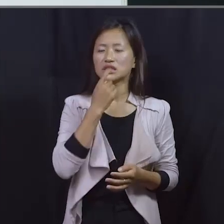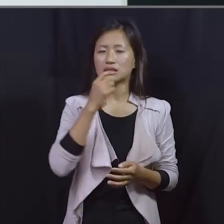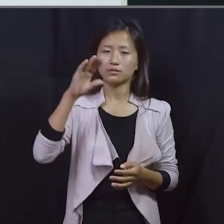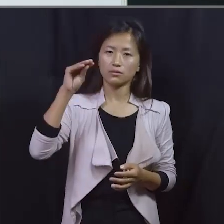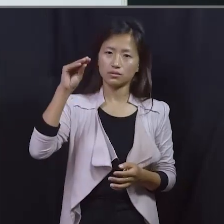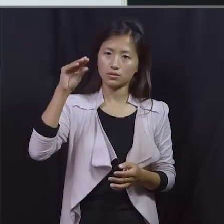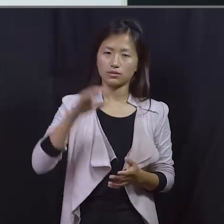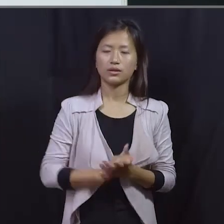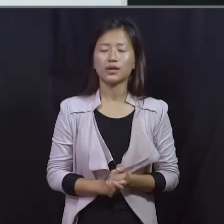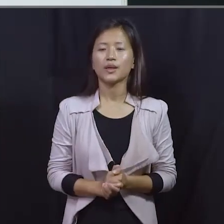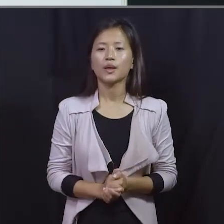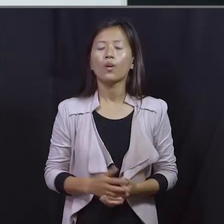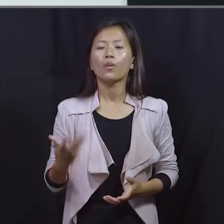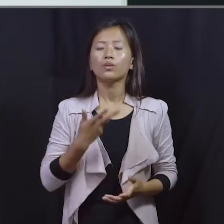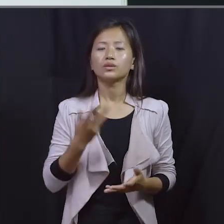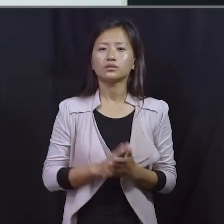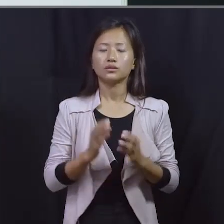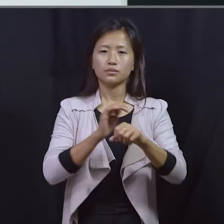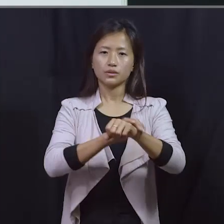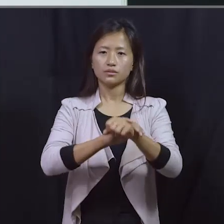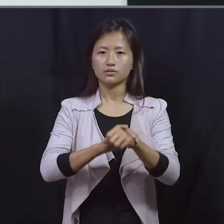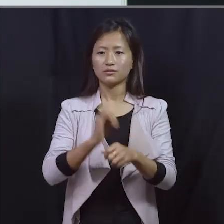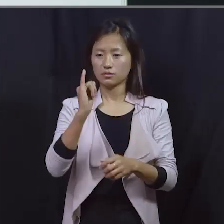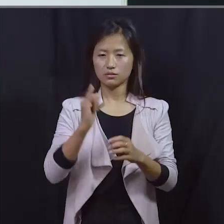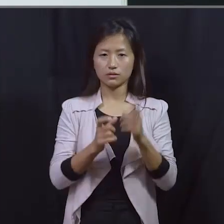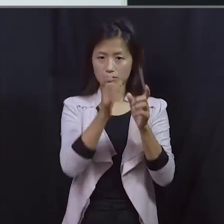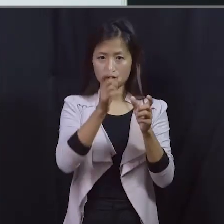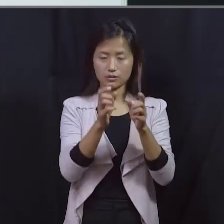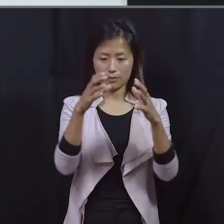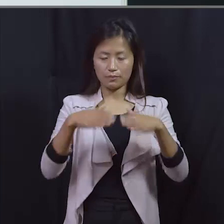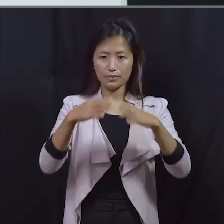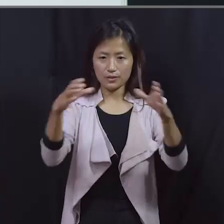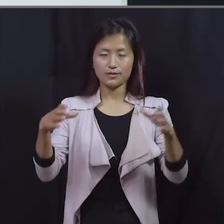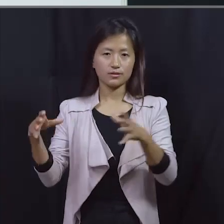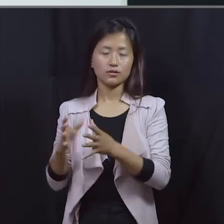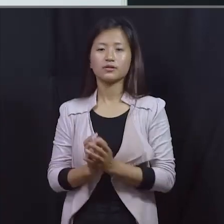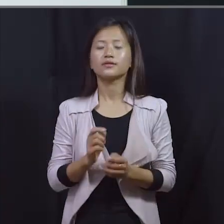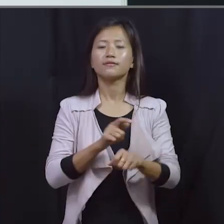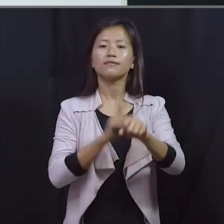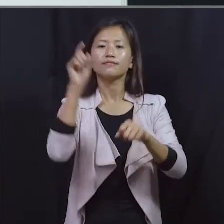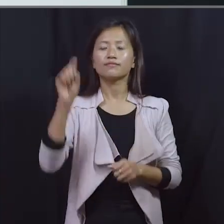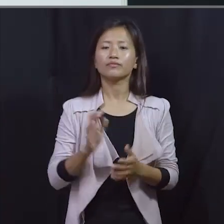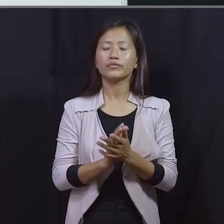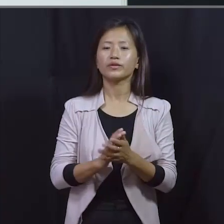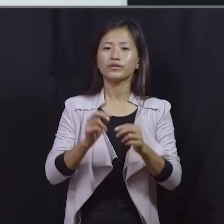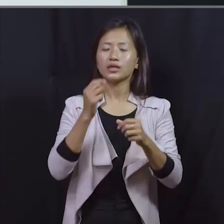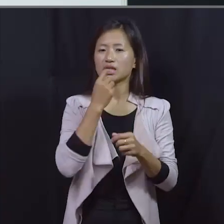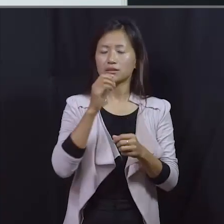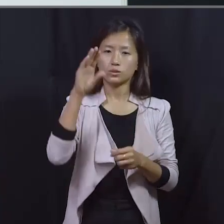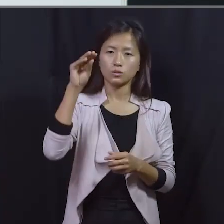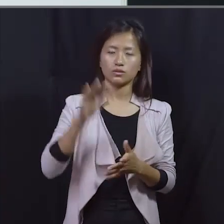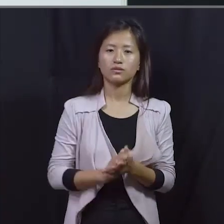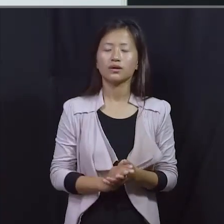here comes again, why do the British industries, they needed cotton? And if you look at the time frame, we are talking about